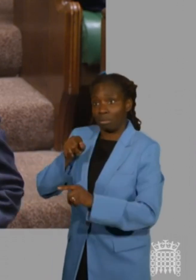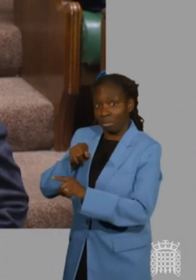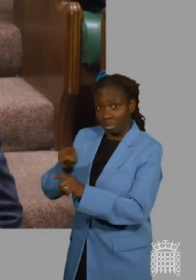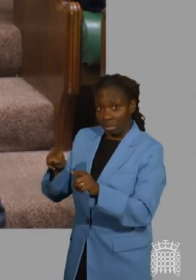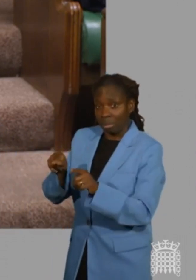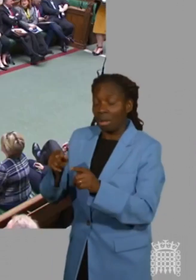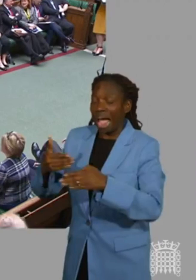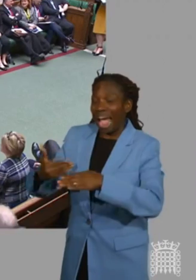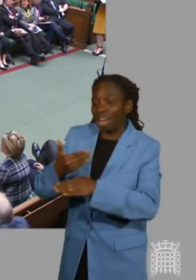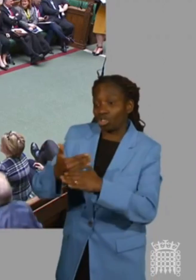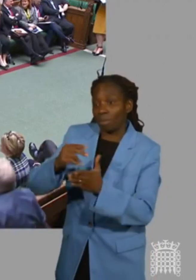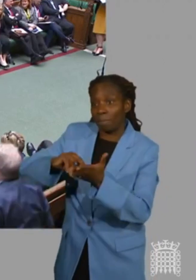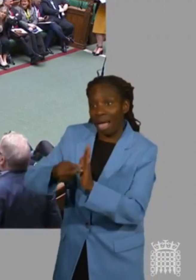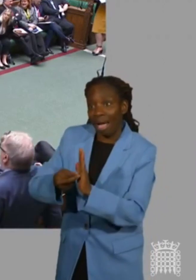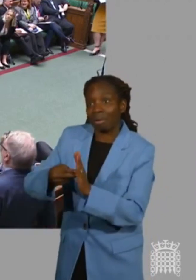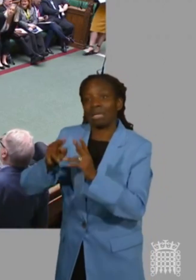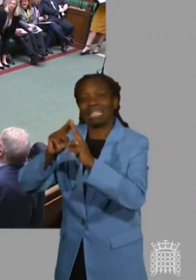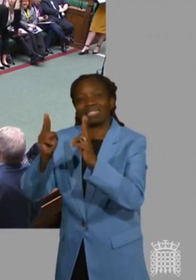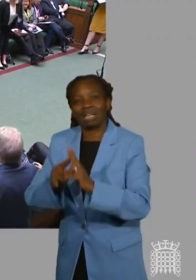Paper?